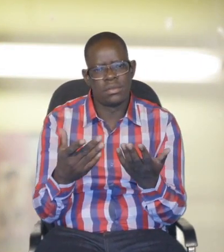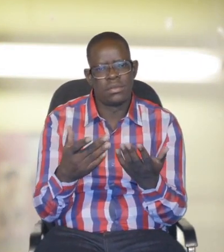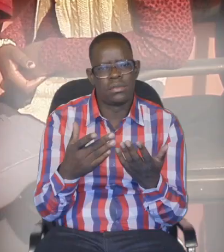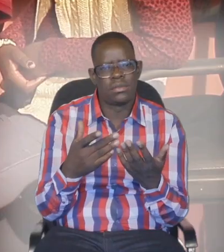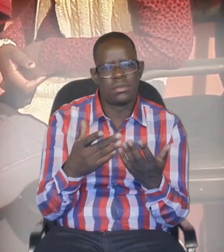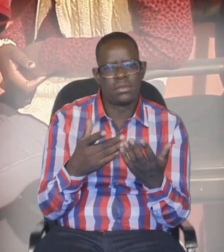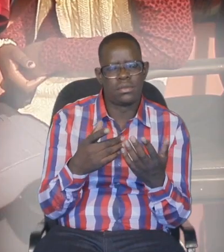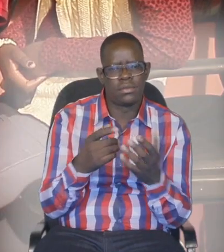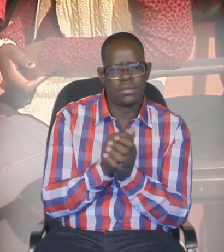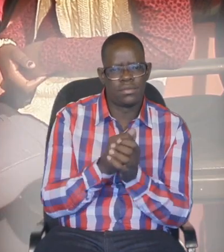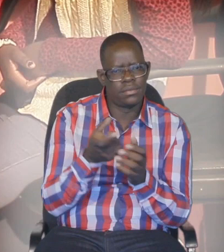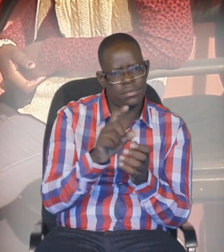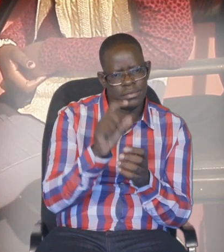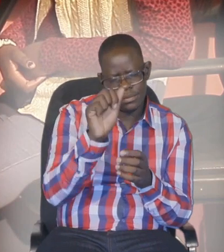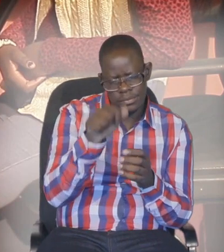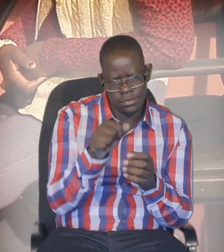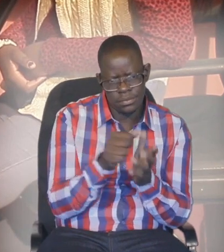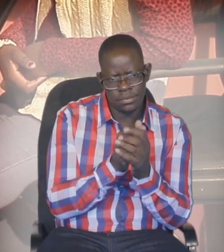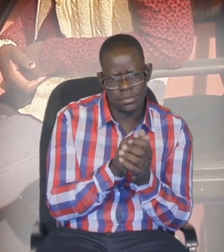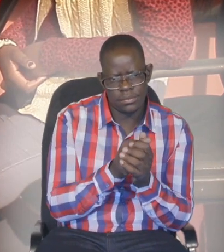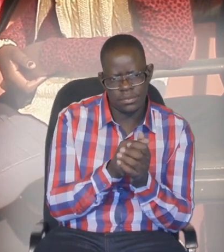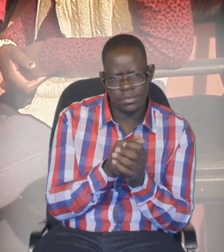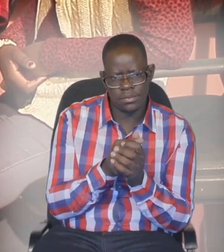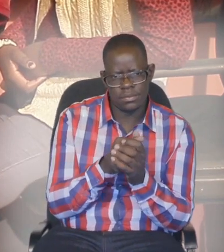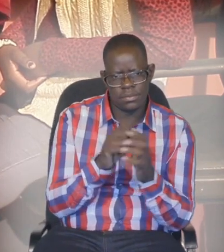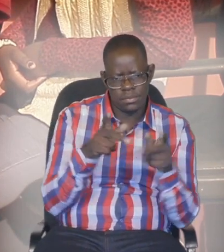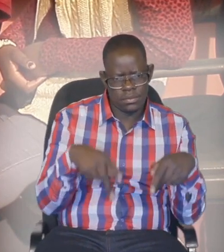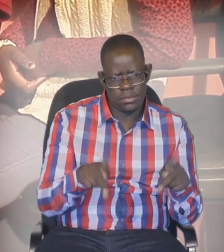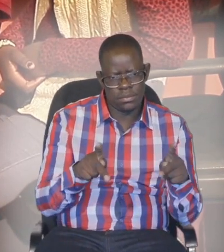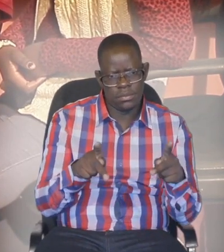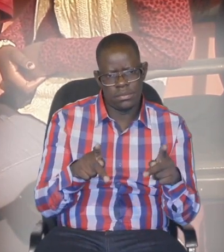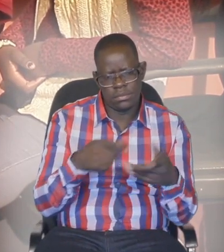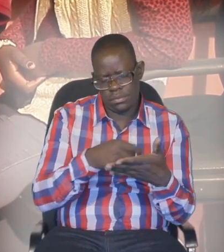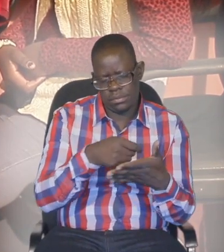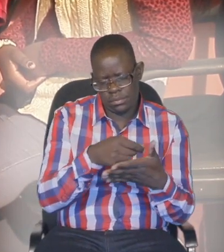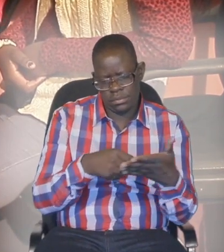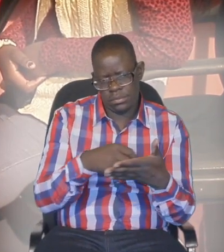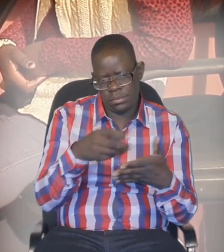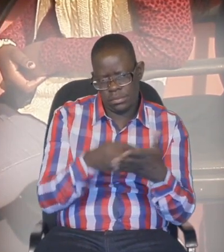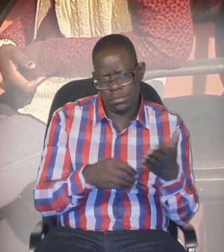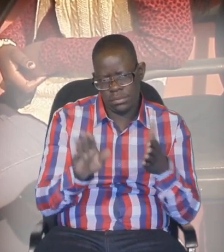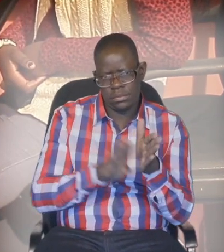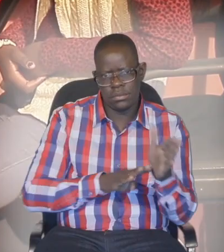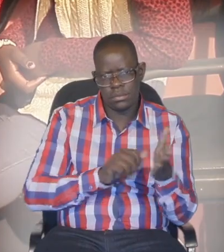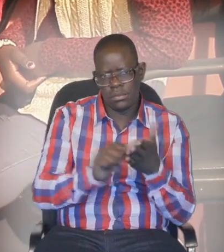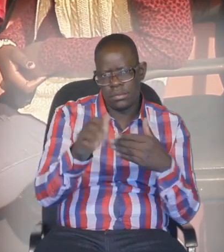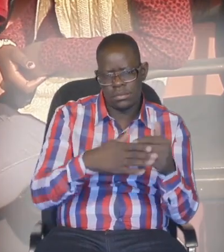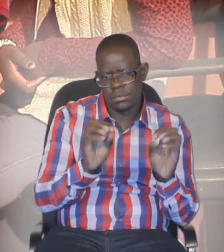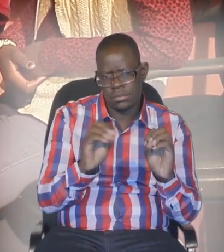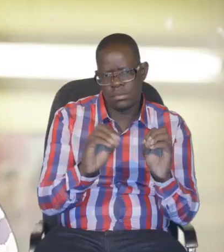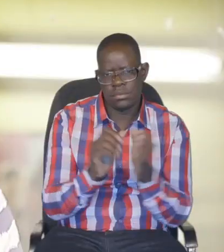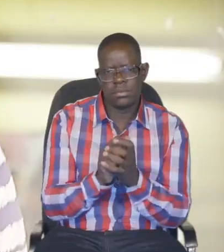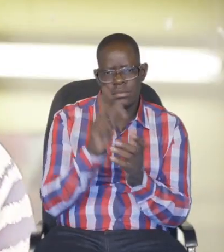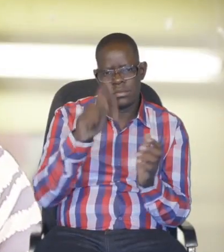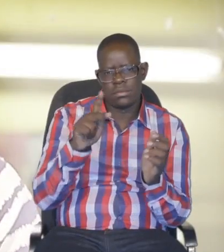accounts. Yes, I do. And then I don't allow them to pay me back with a check. Yes, Ansara, you shouldn't let them pay by check